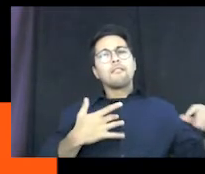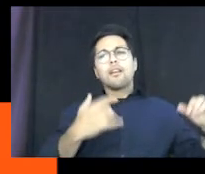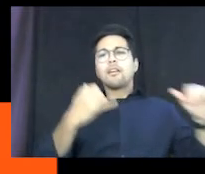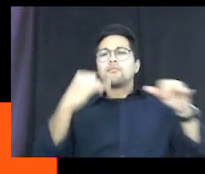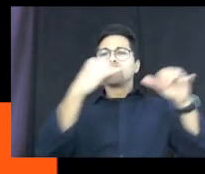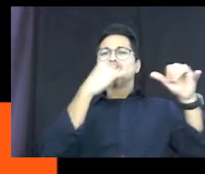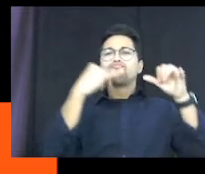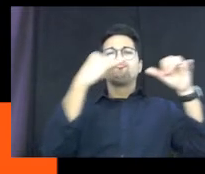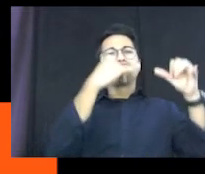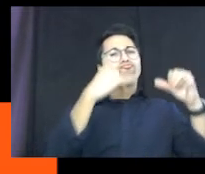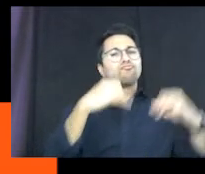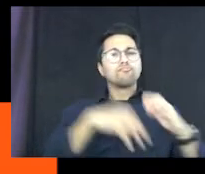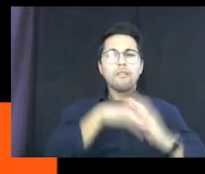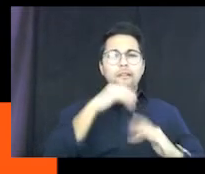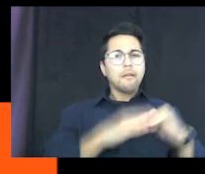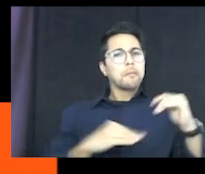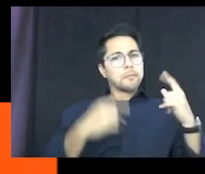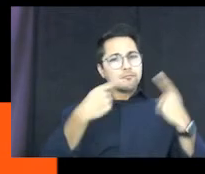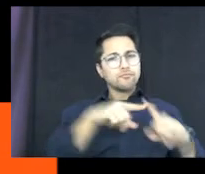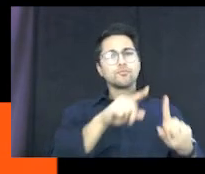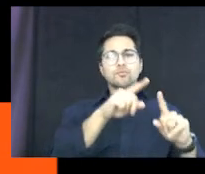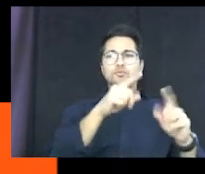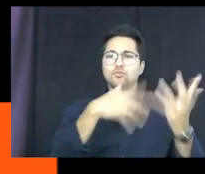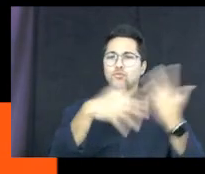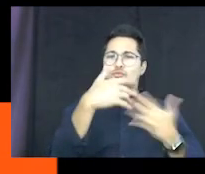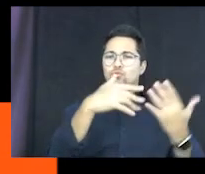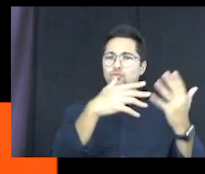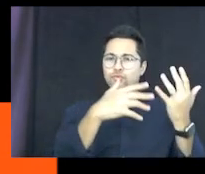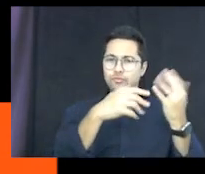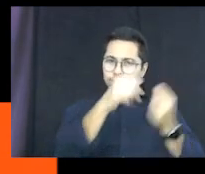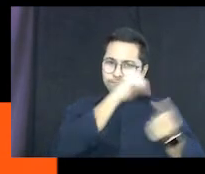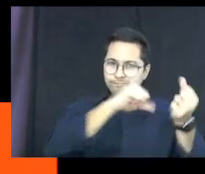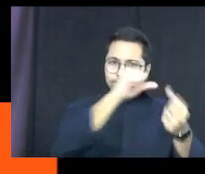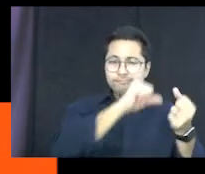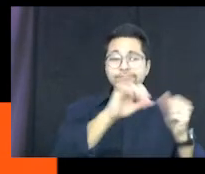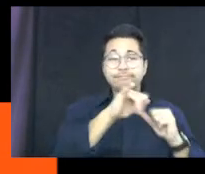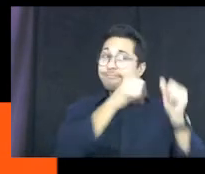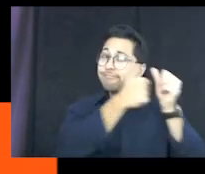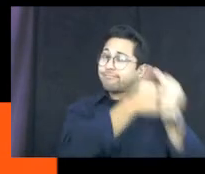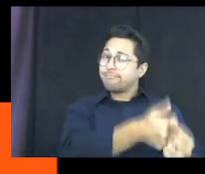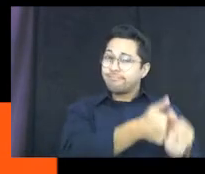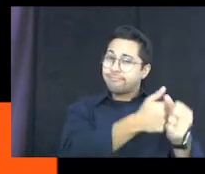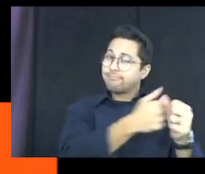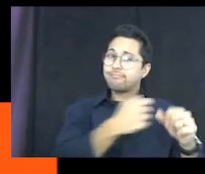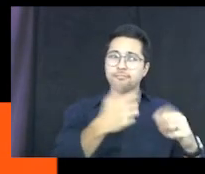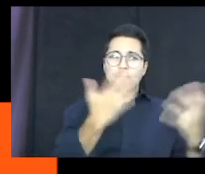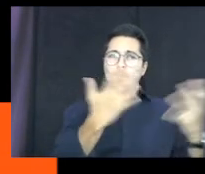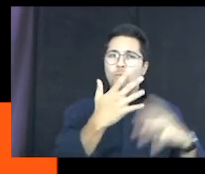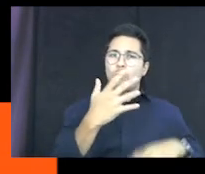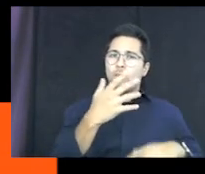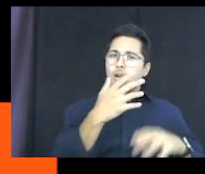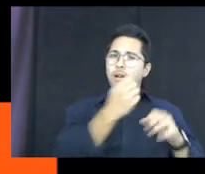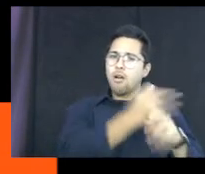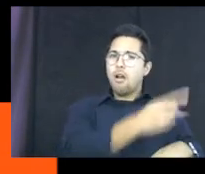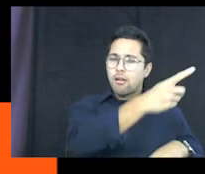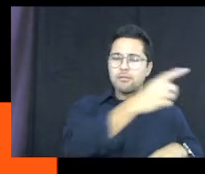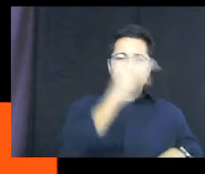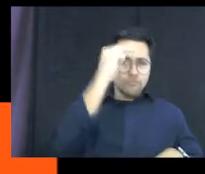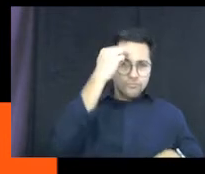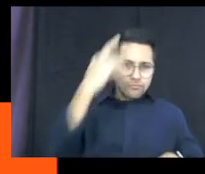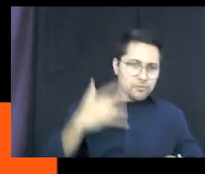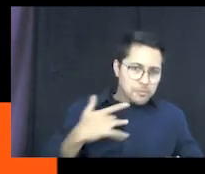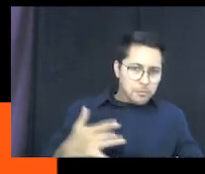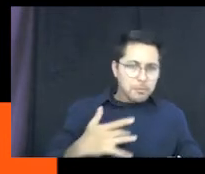of comfort during social interactions, which are routinely based on what makes neurotypicals within that